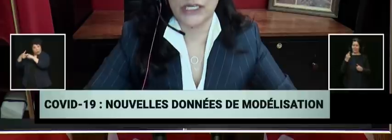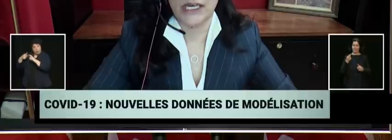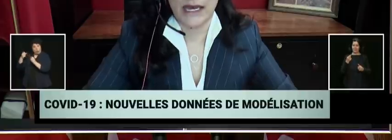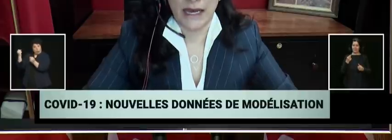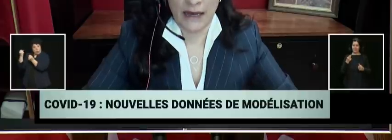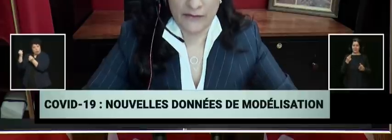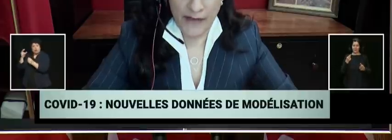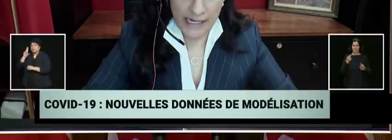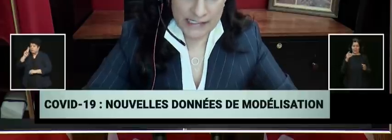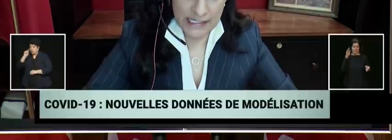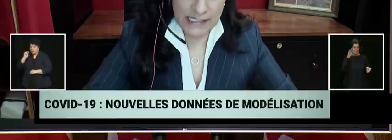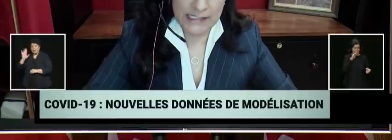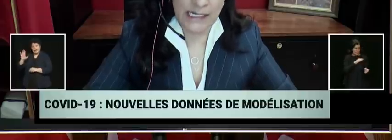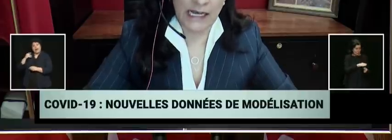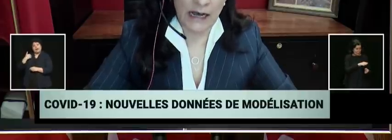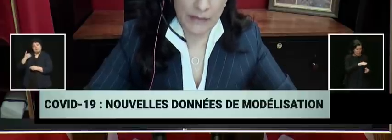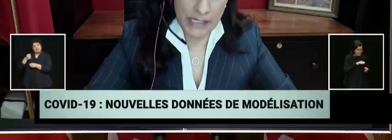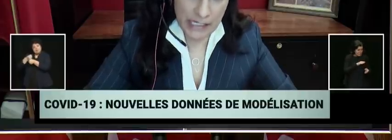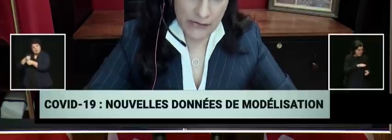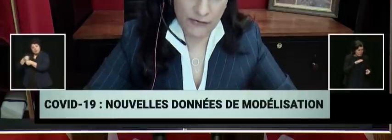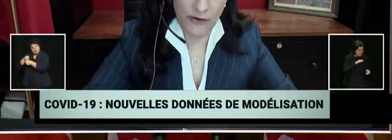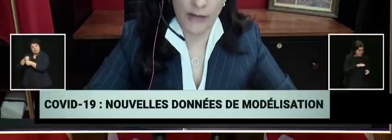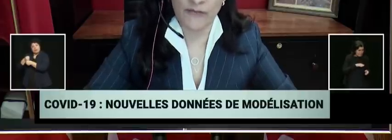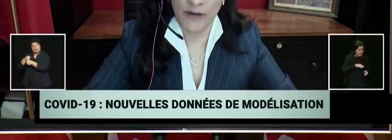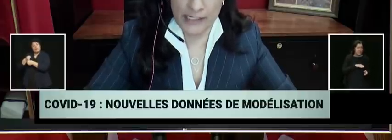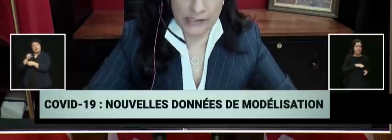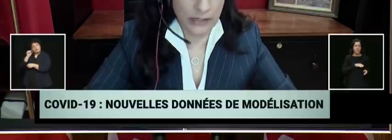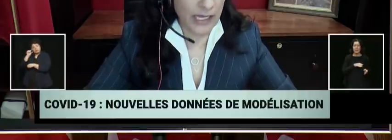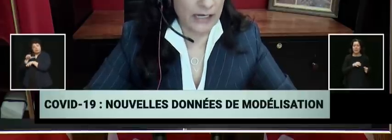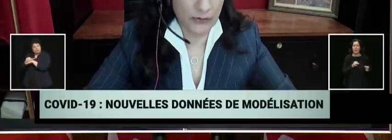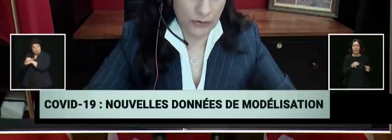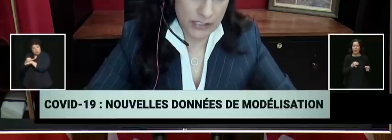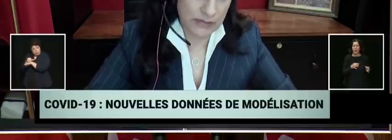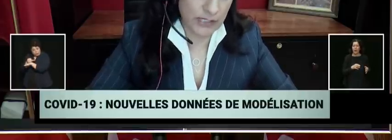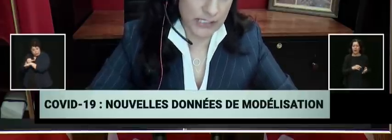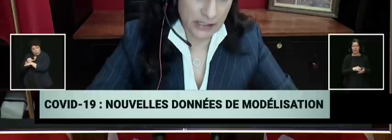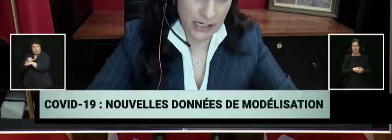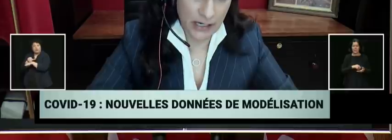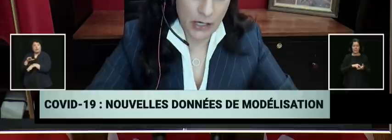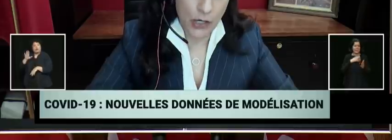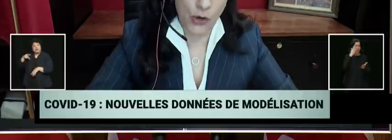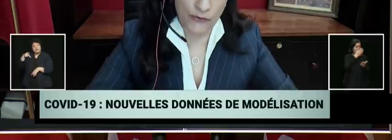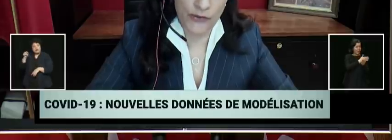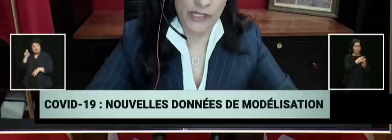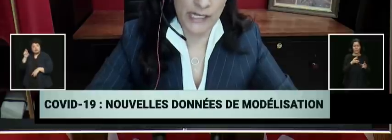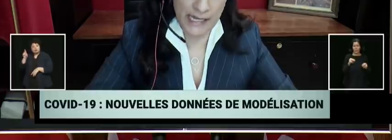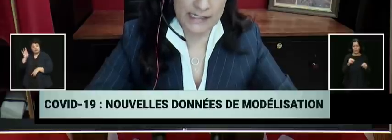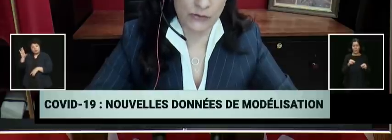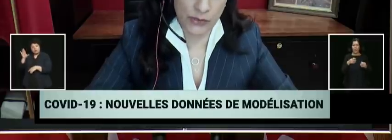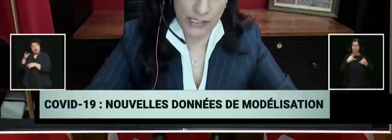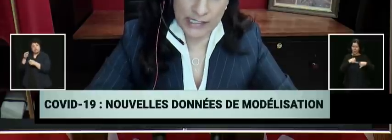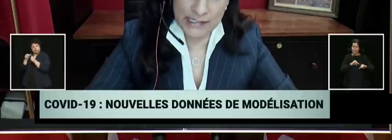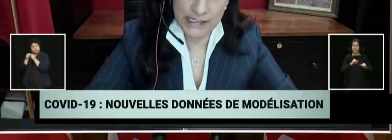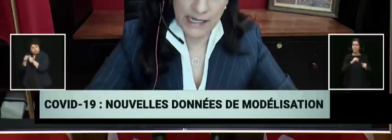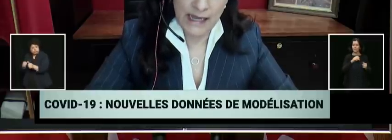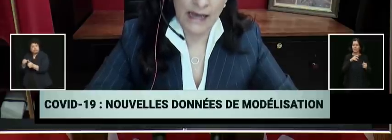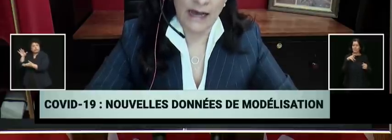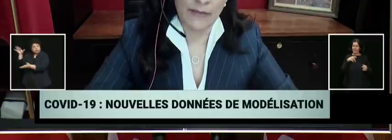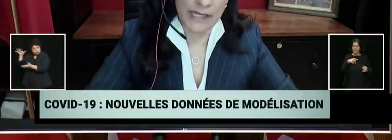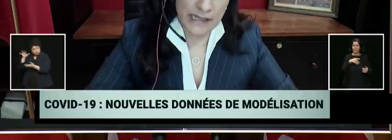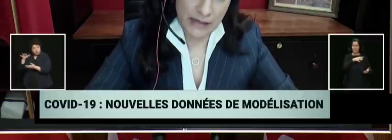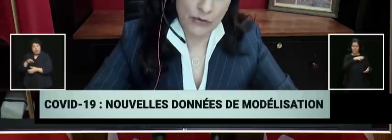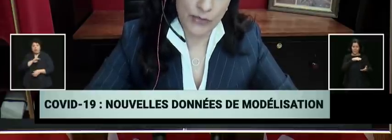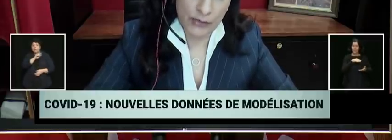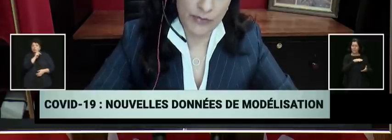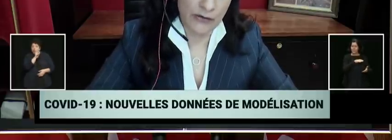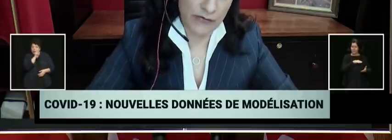continued vaccines coming in from Pfizer and, of course, Moderna over the next weeks.